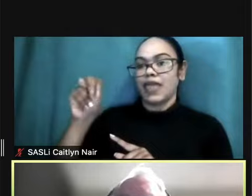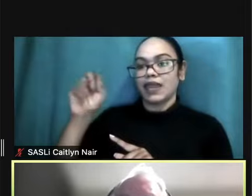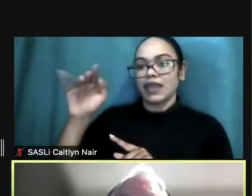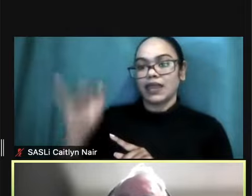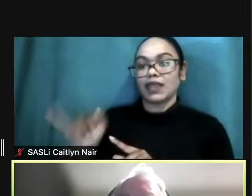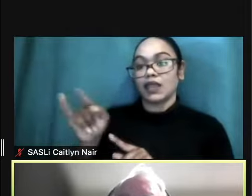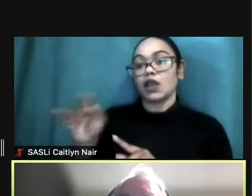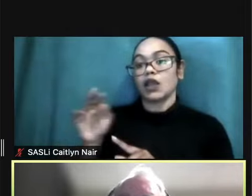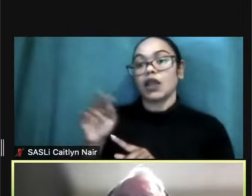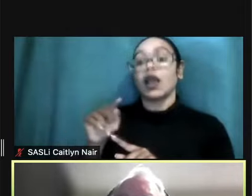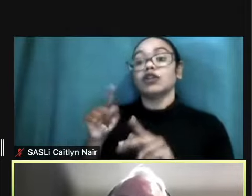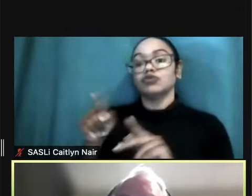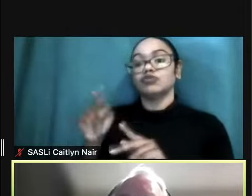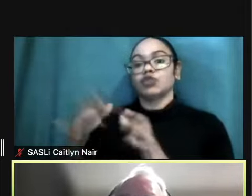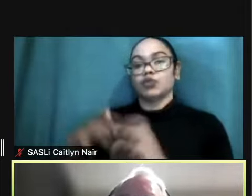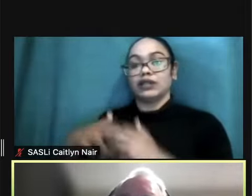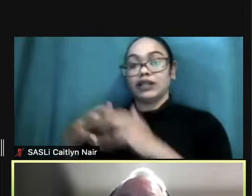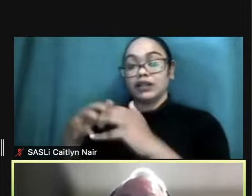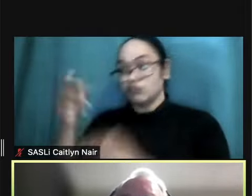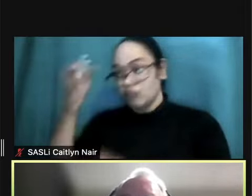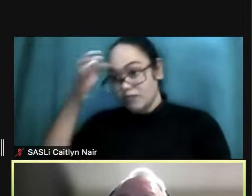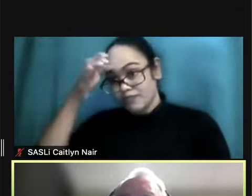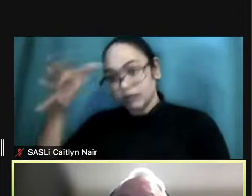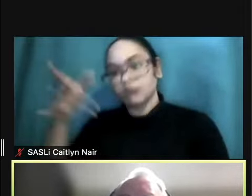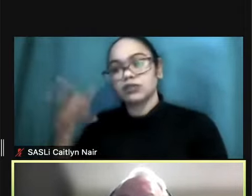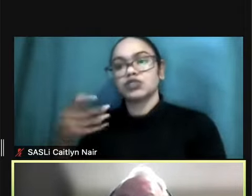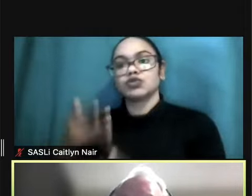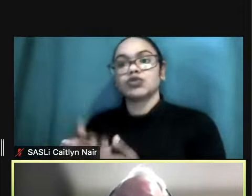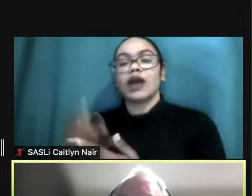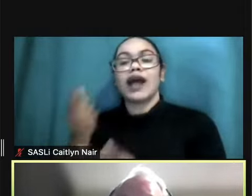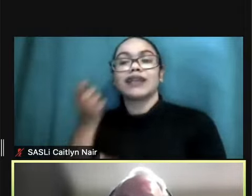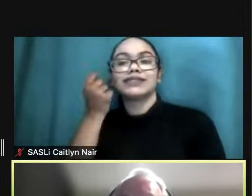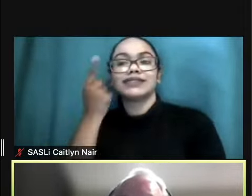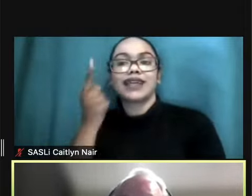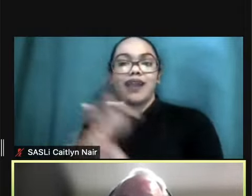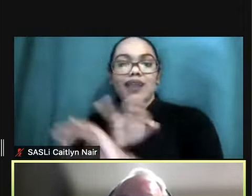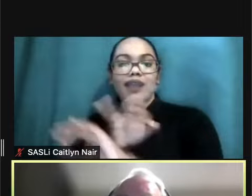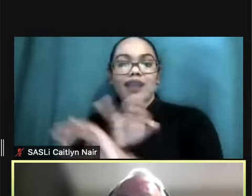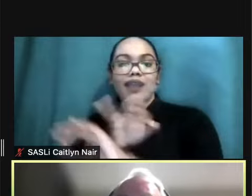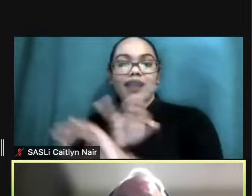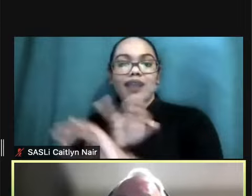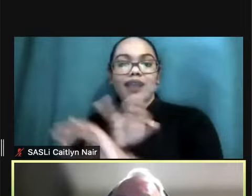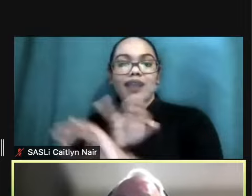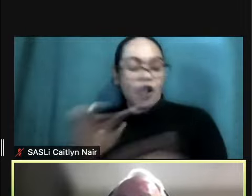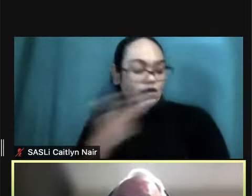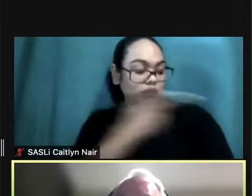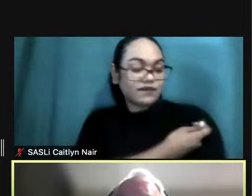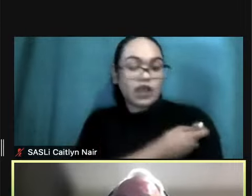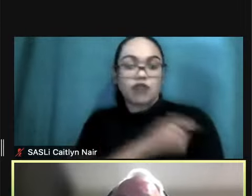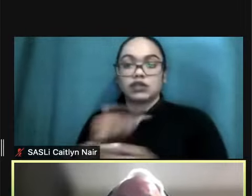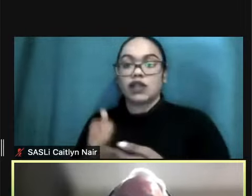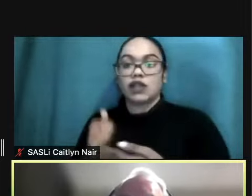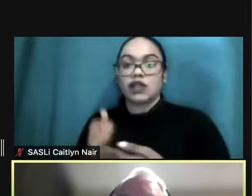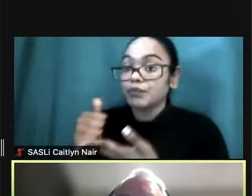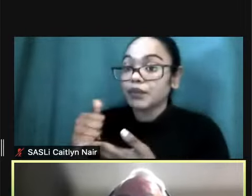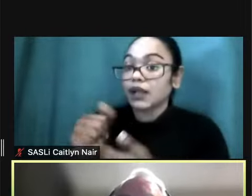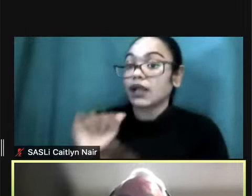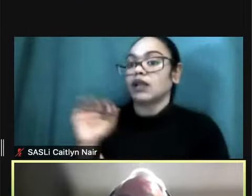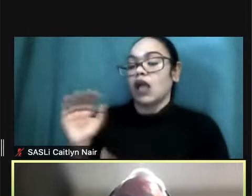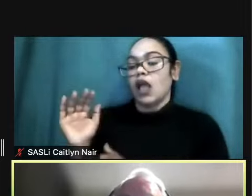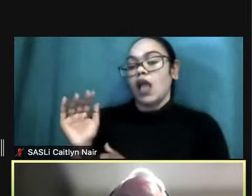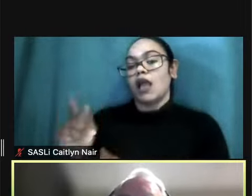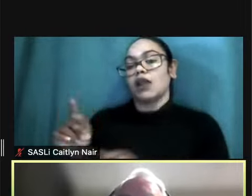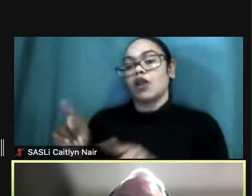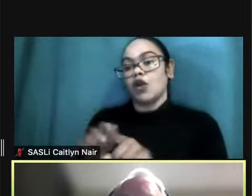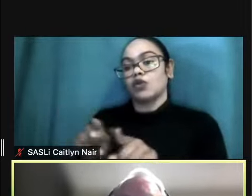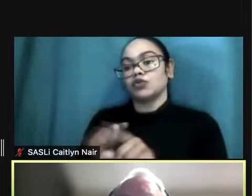setting up the systems to understand the effect on the neutralizing antibodies, and also Professor Alex Segal here